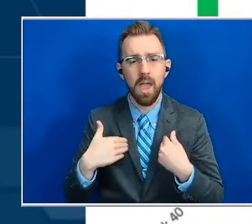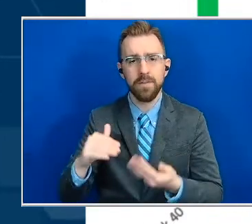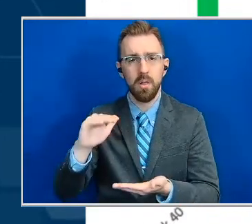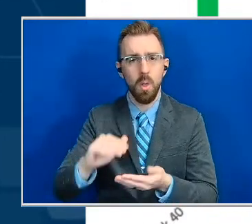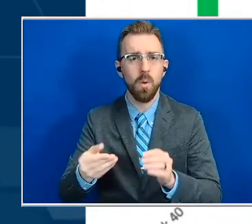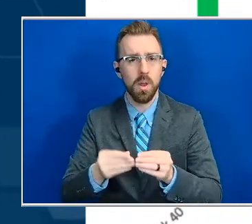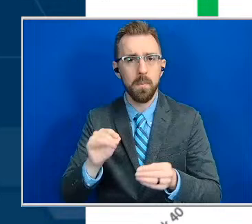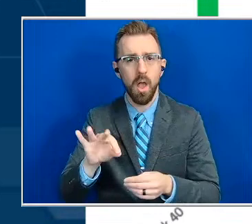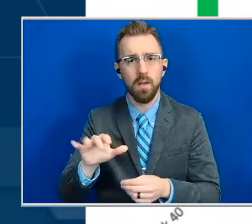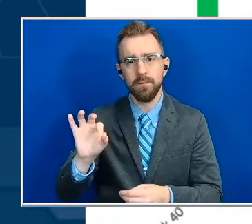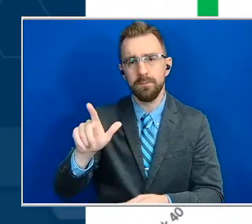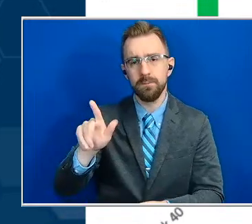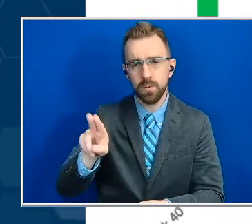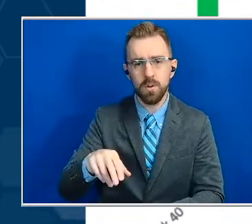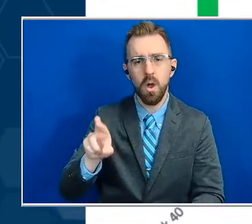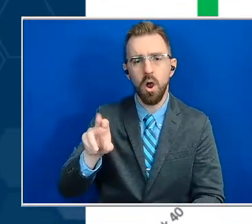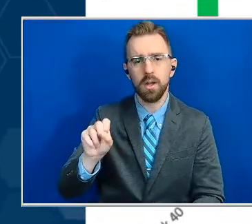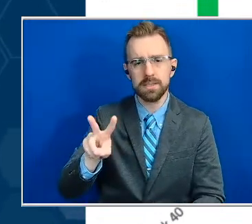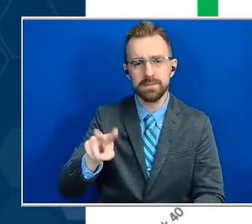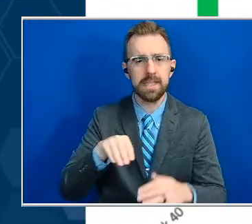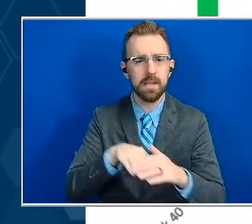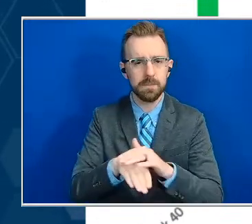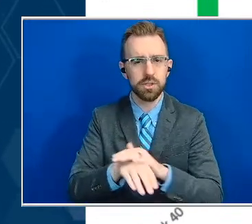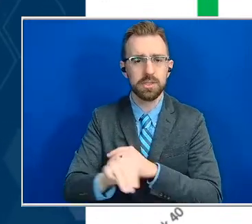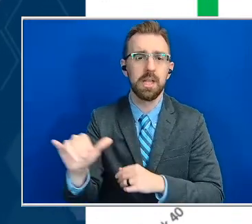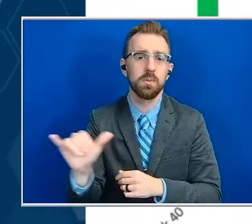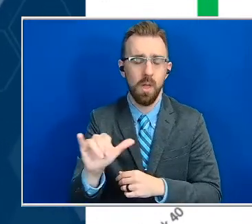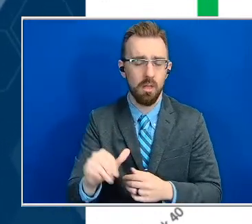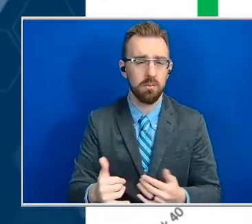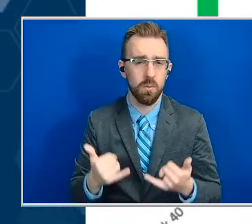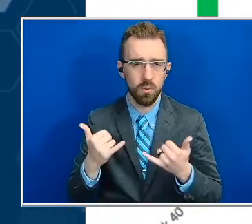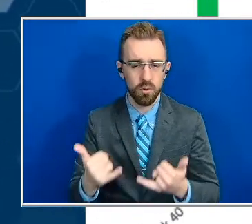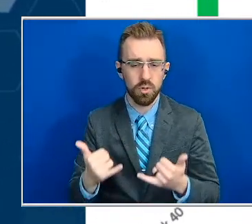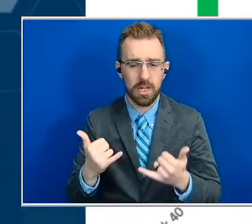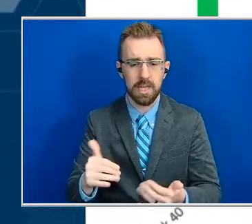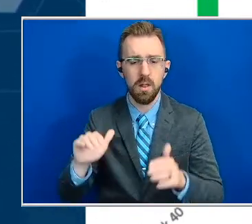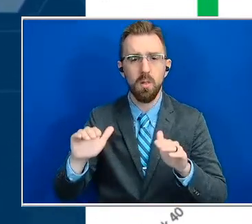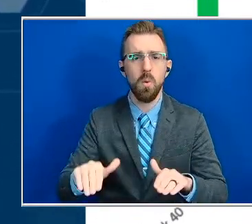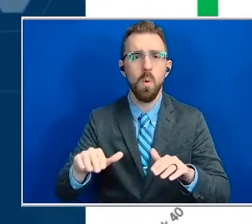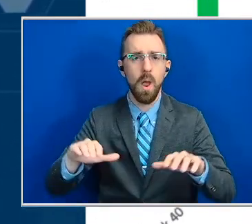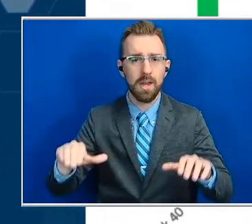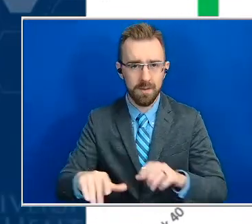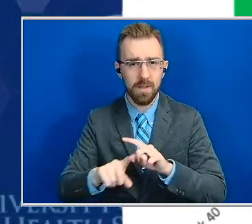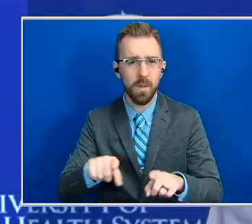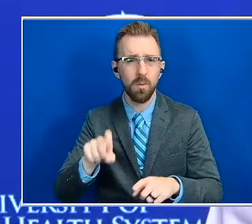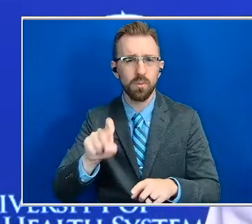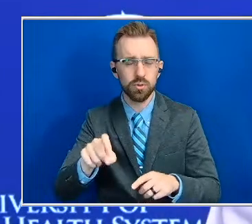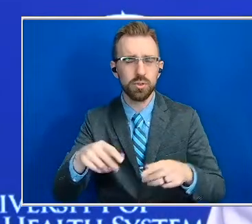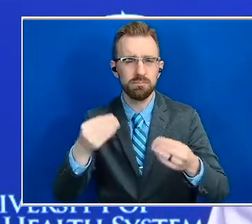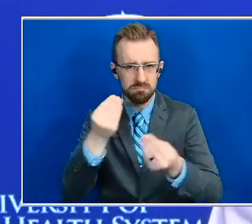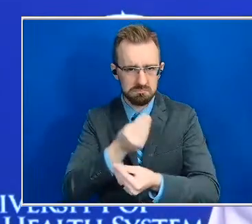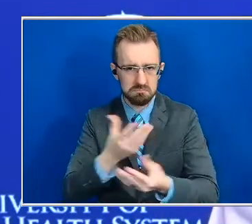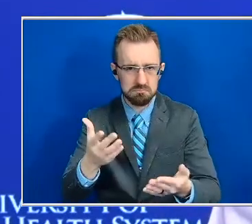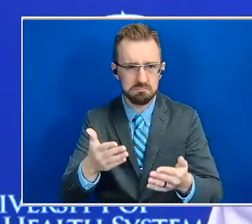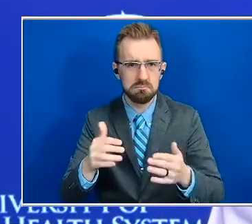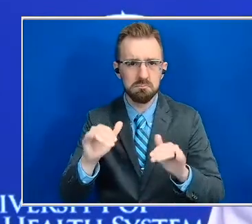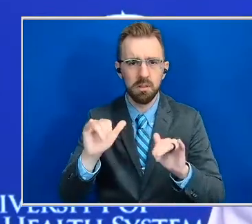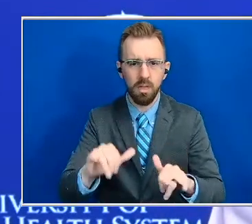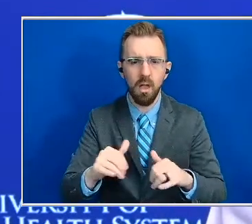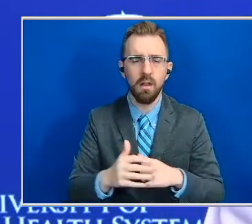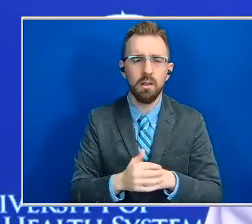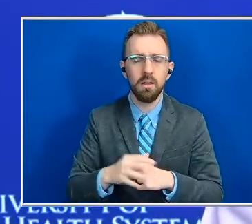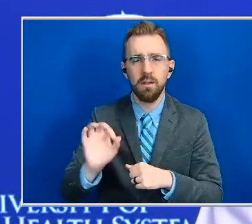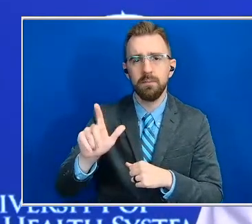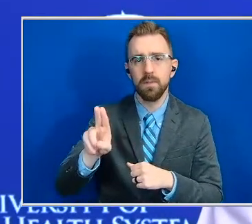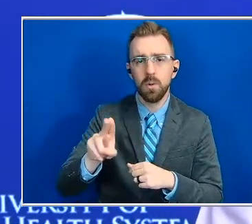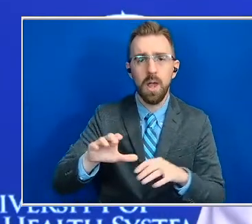and RSV admissions as well. So currently low activity, but we should let the public know that influenza activity